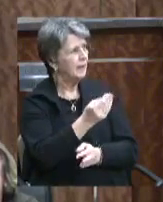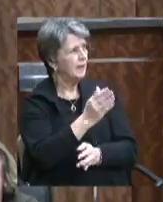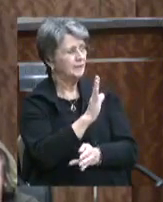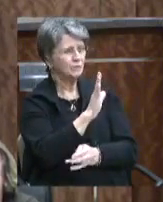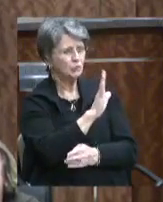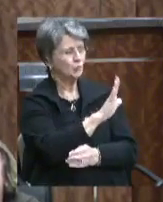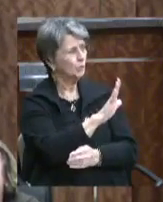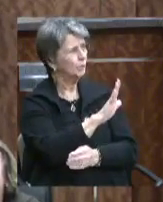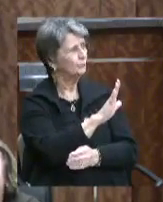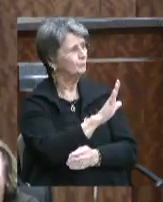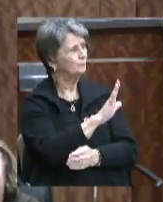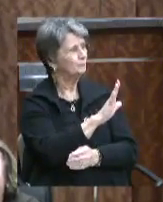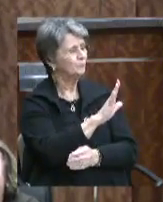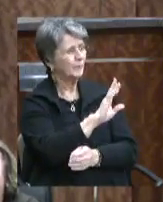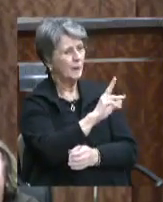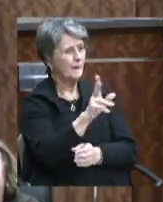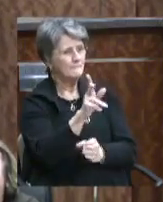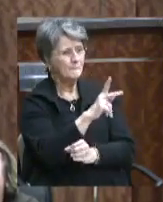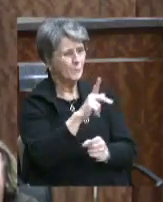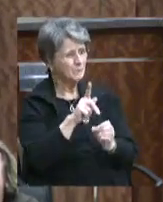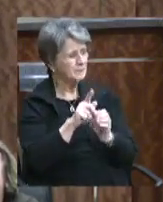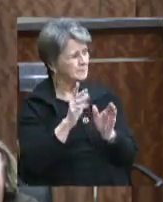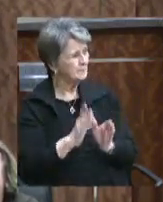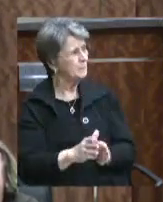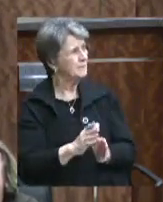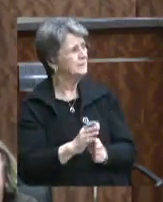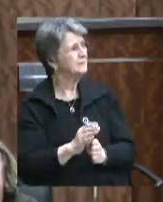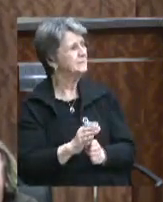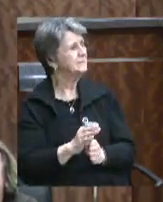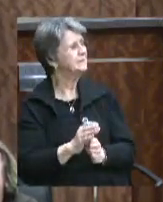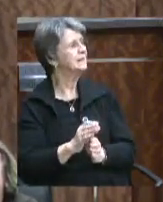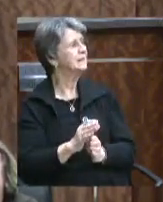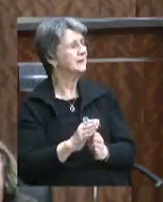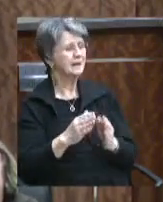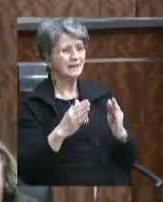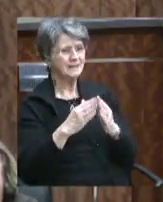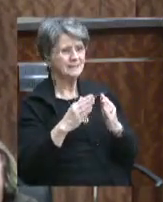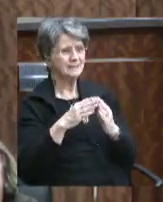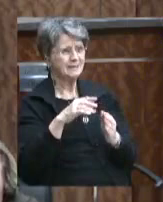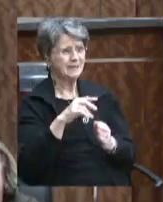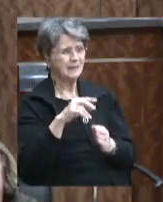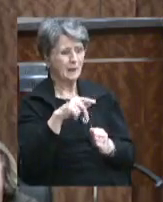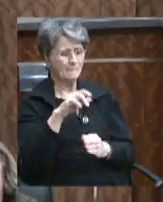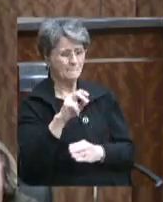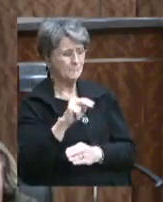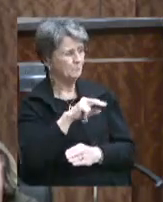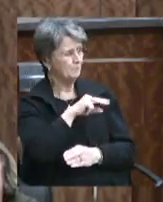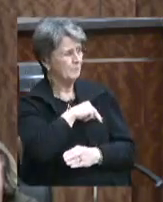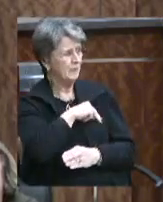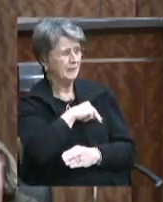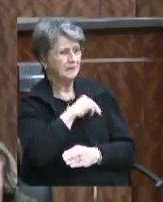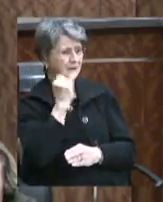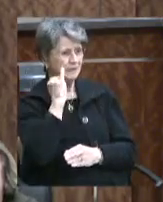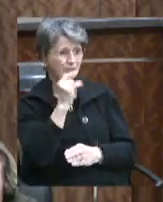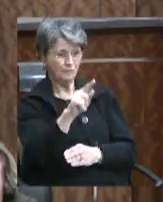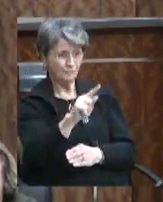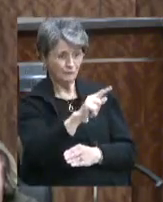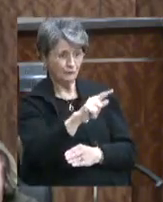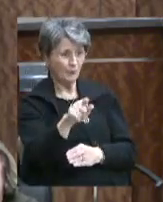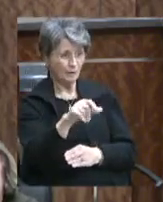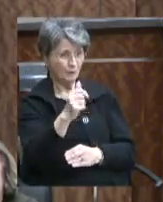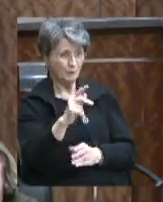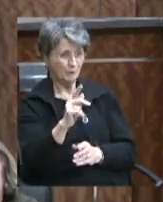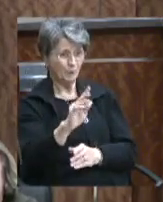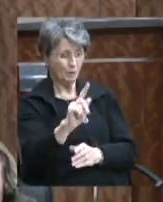fellow participants a city pin, which we're very proud of. If the rest of you would come forward, I'd appreciate it. We'd